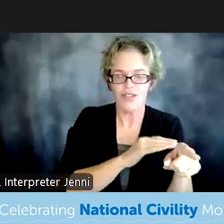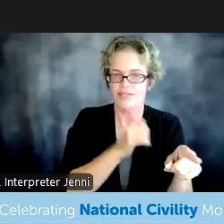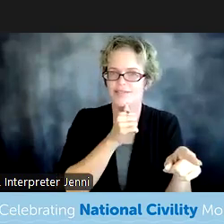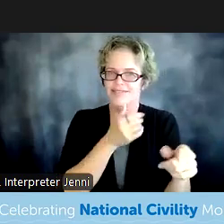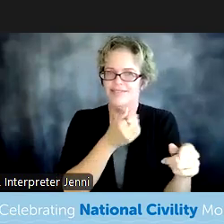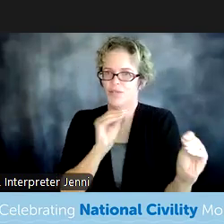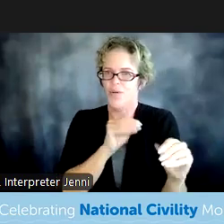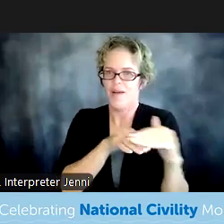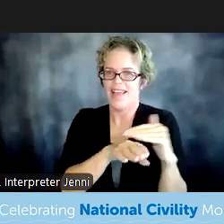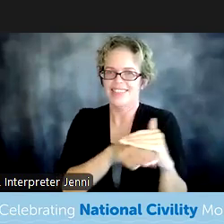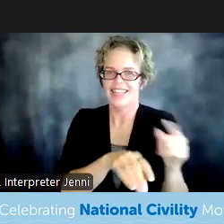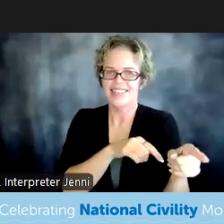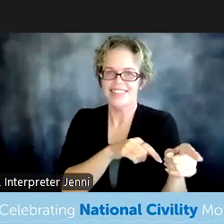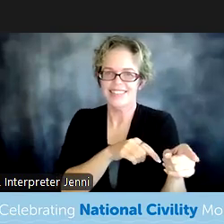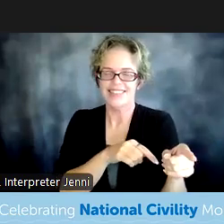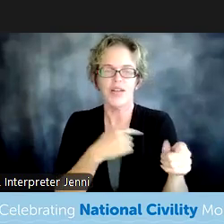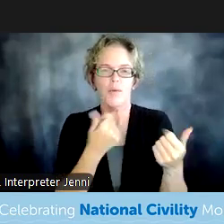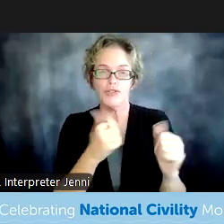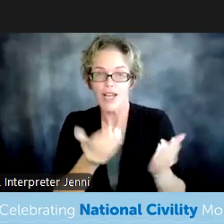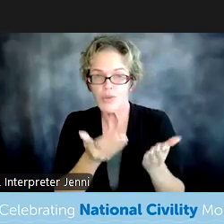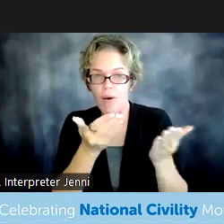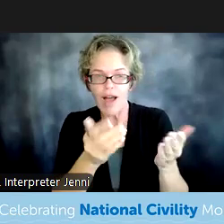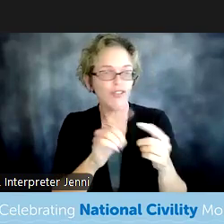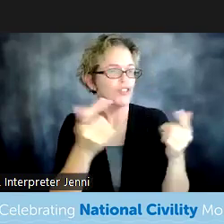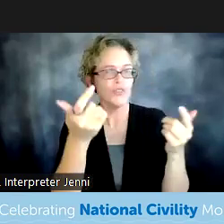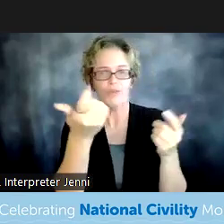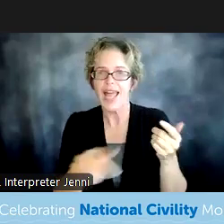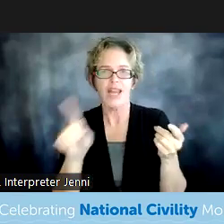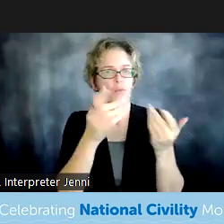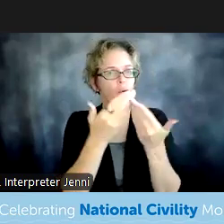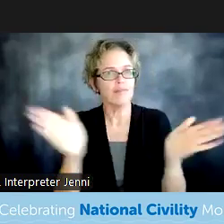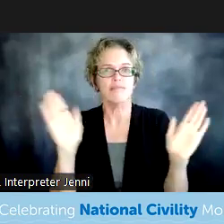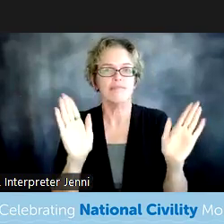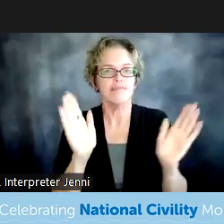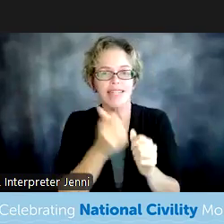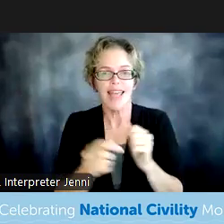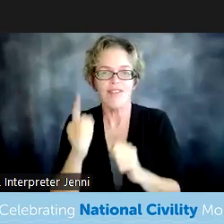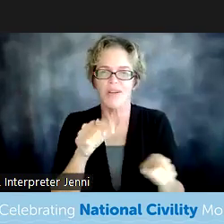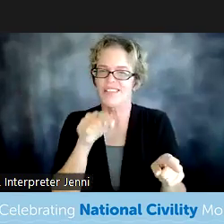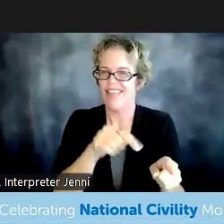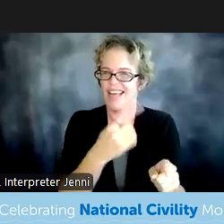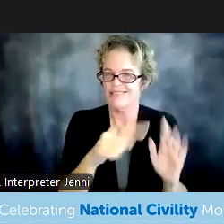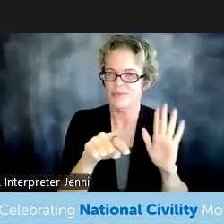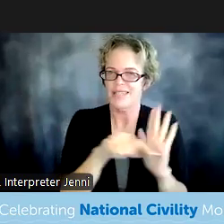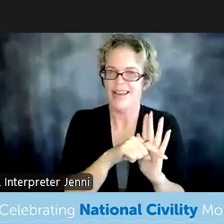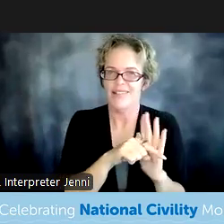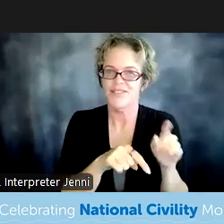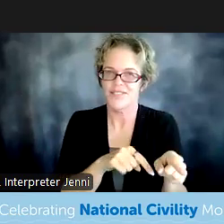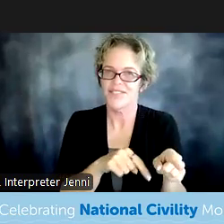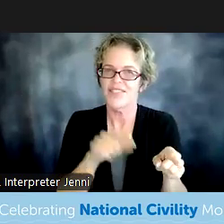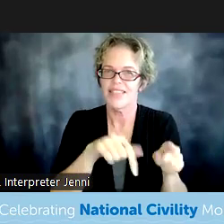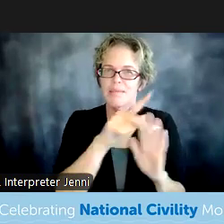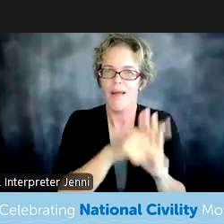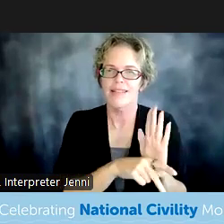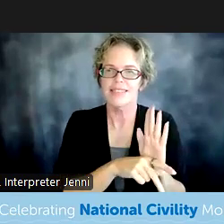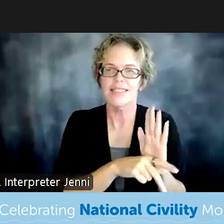we're trying to be able to offer this to anyone and everyone. So that would be a negative of this policy,